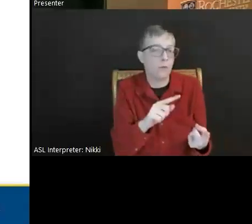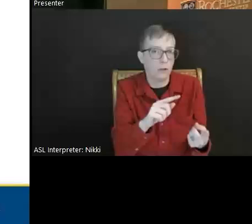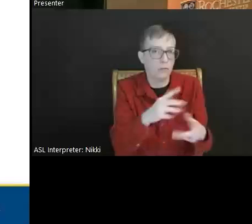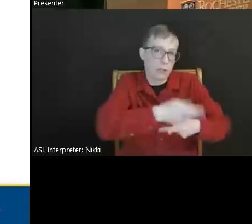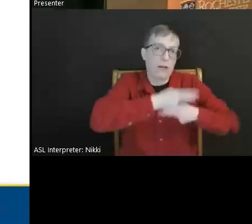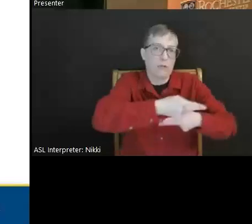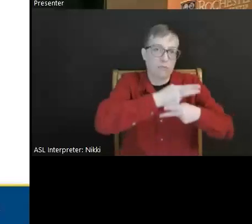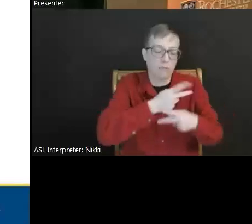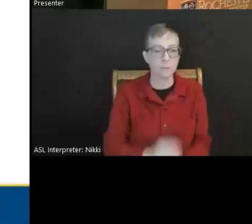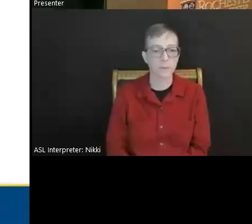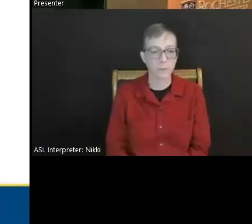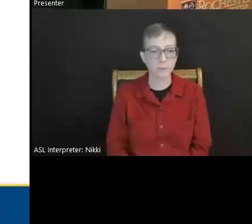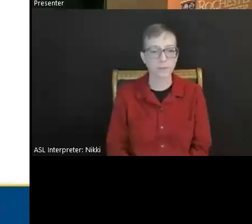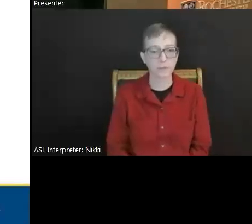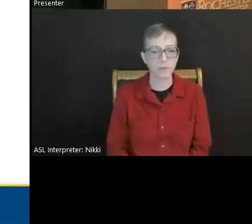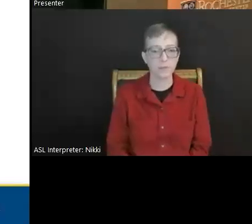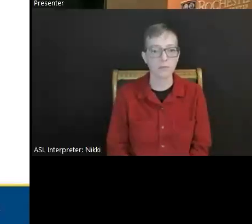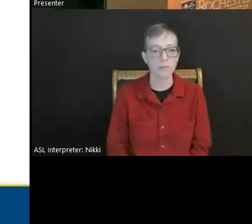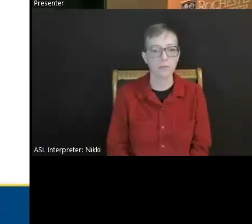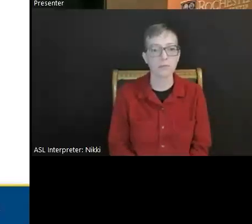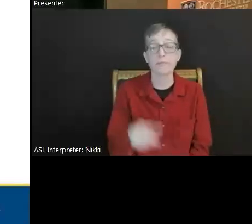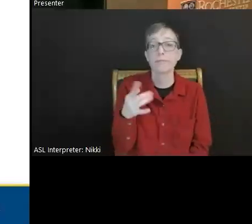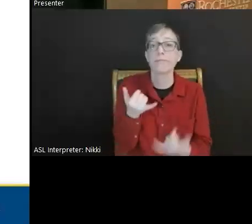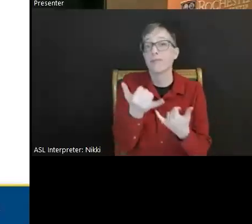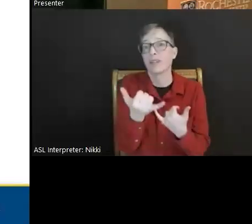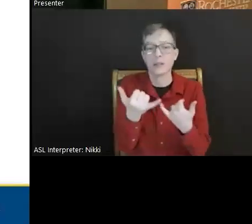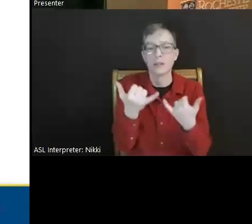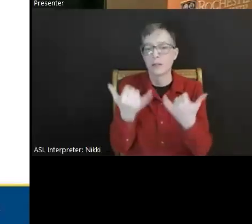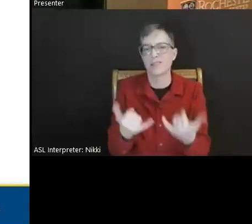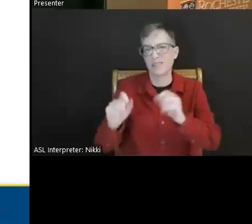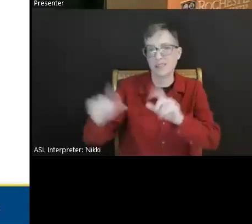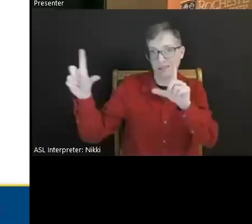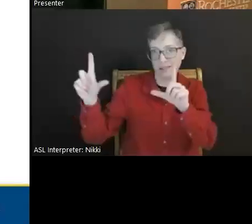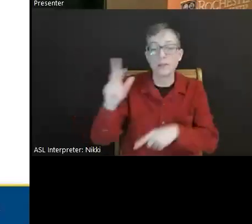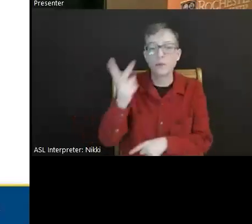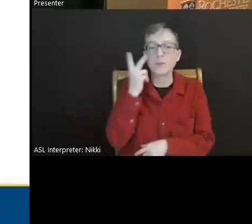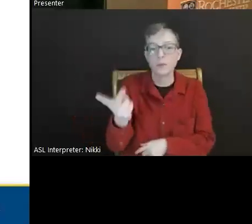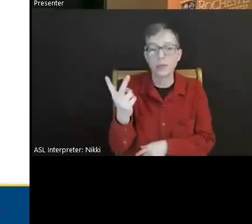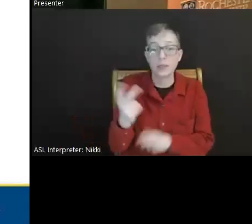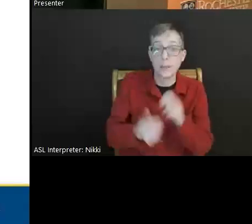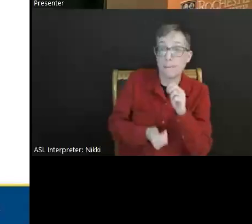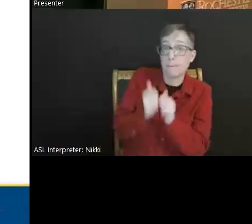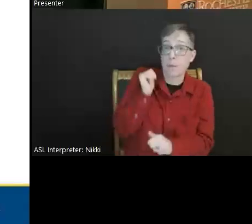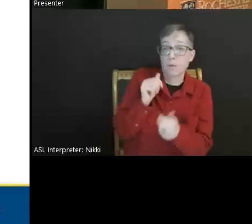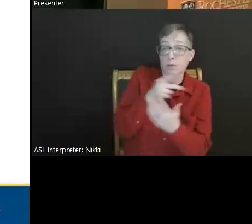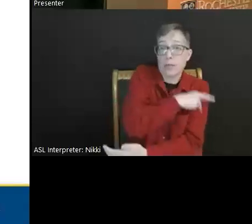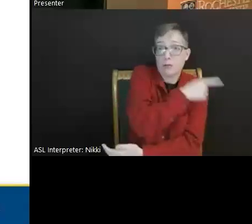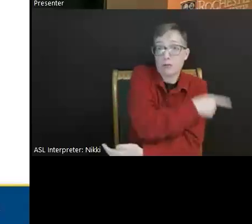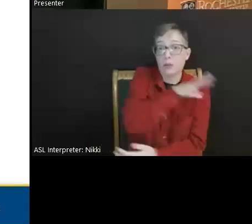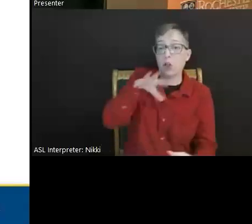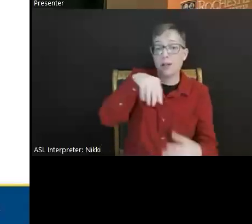You see here that most of our ACT patients are in this level for 5 years,